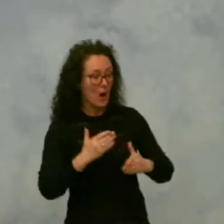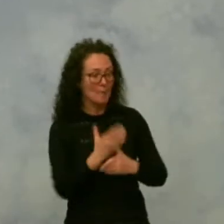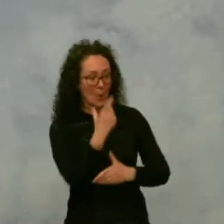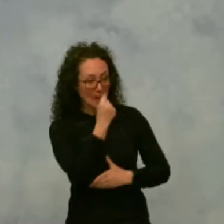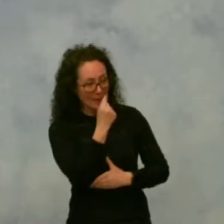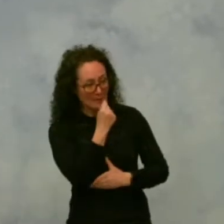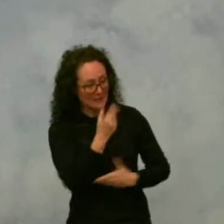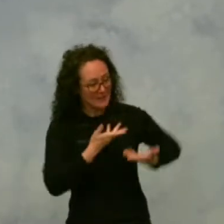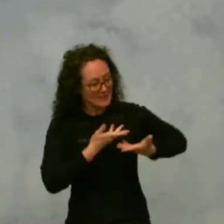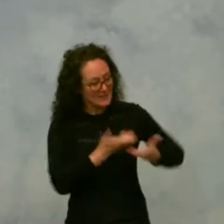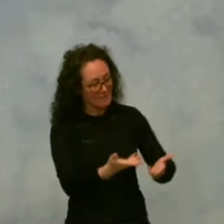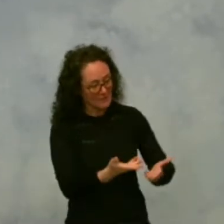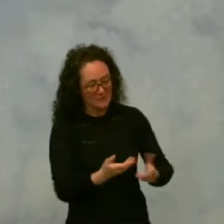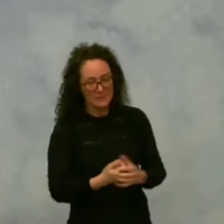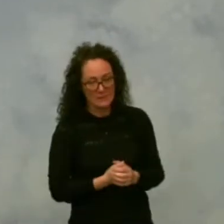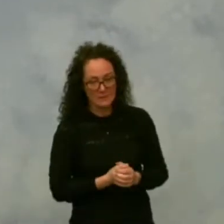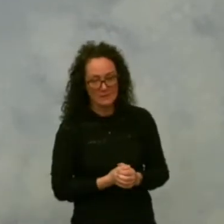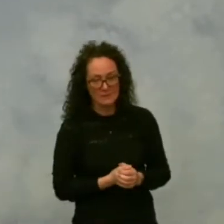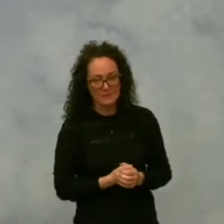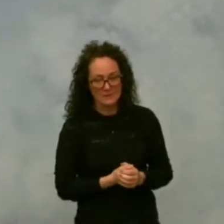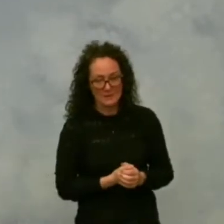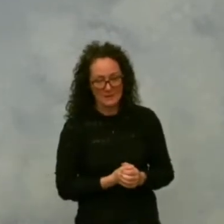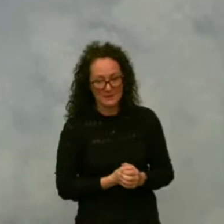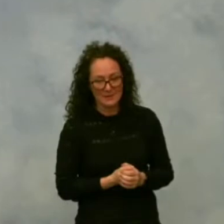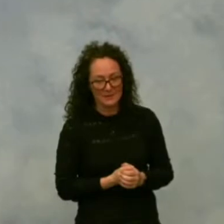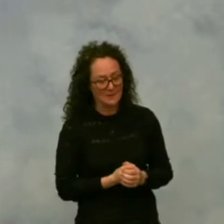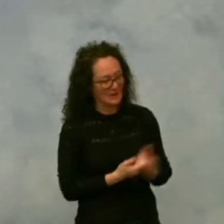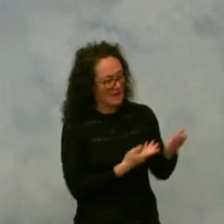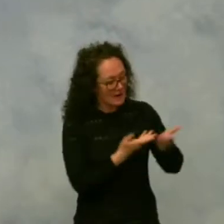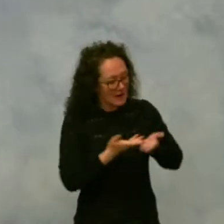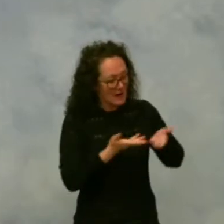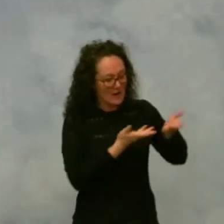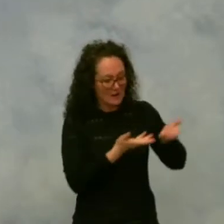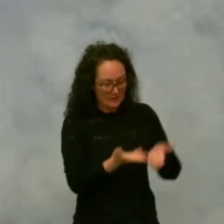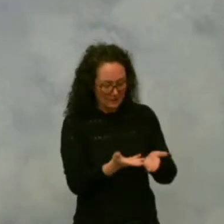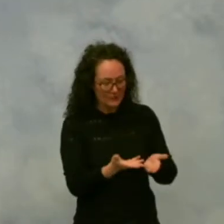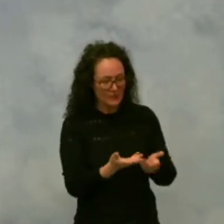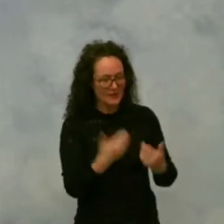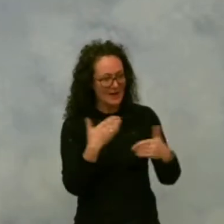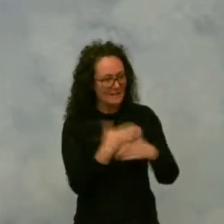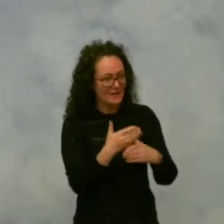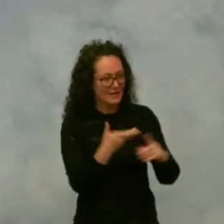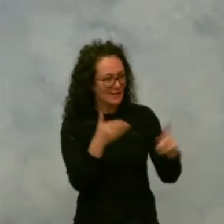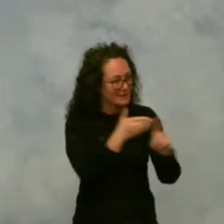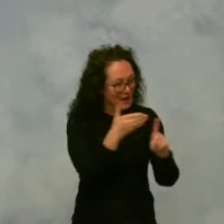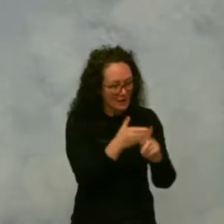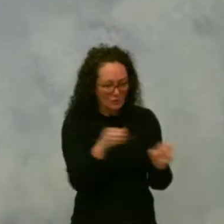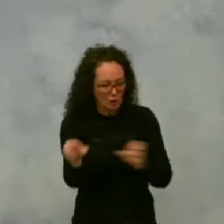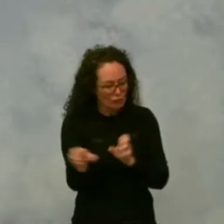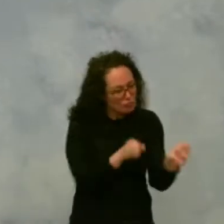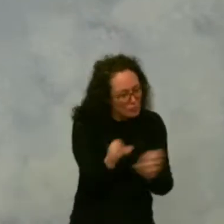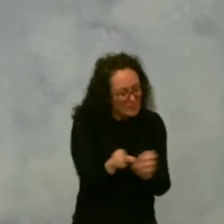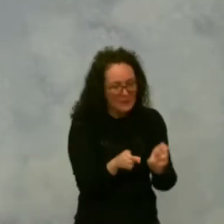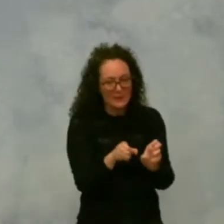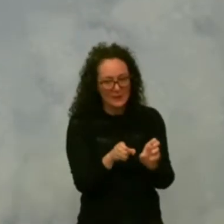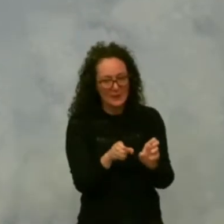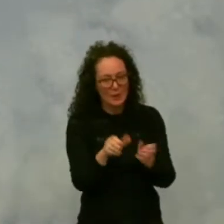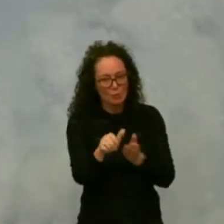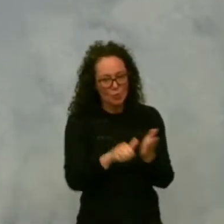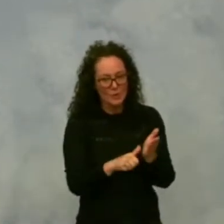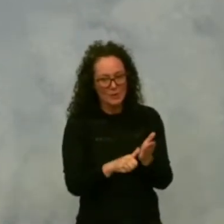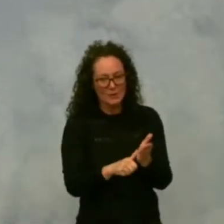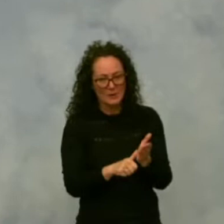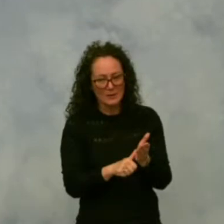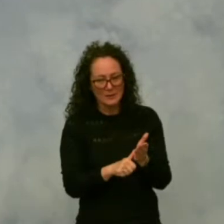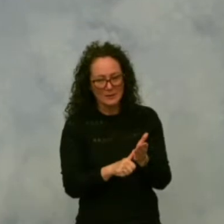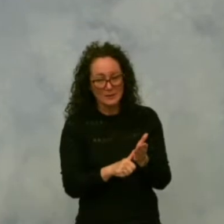services, delivering effective targeting recruitment programmes, and exactly just what Kay